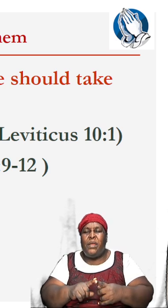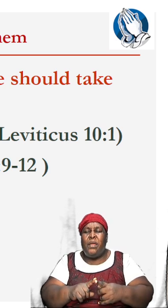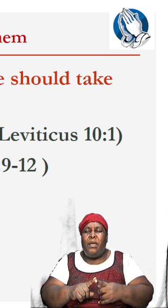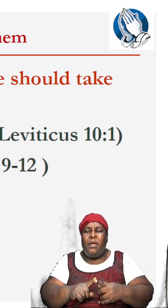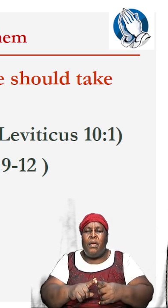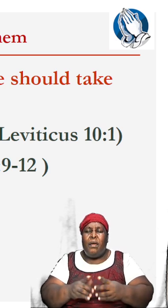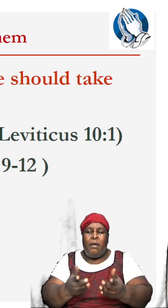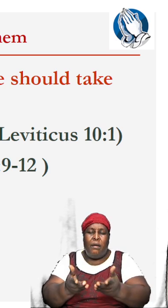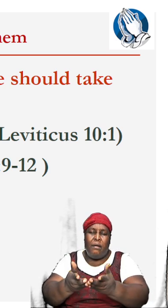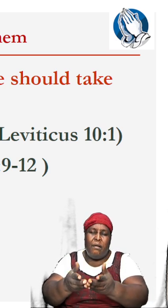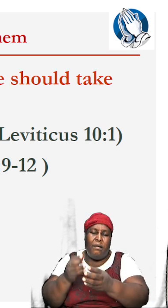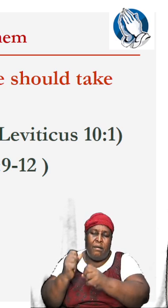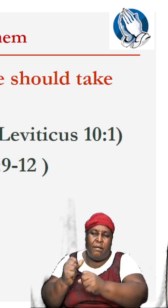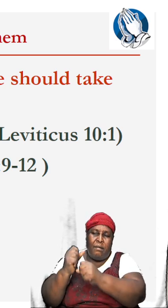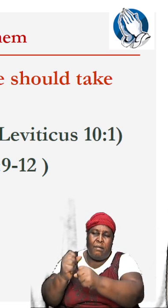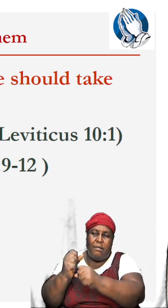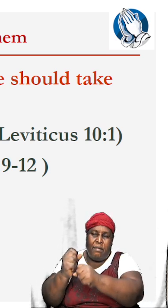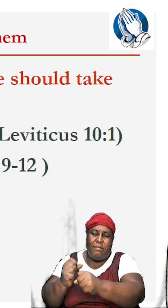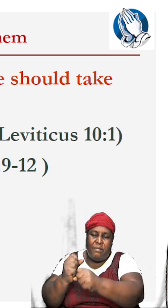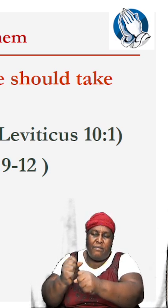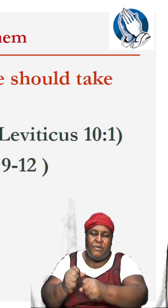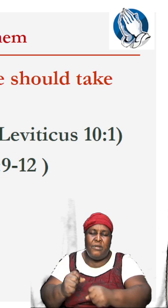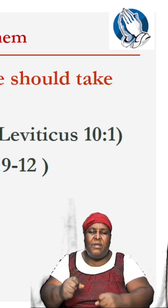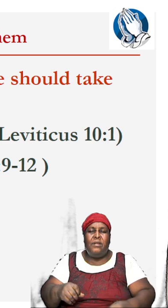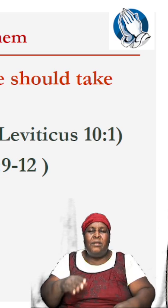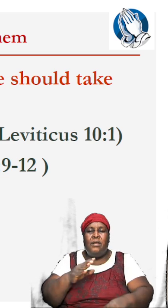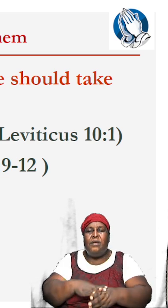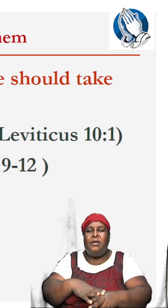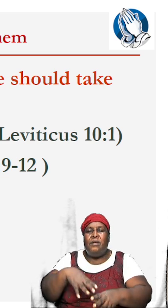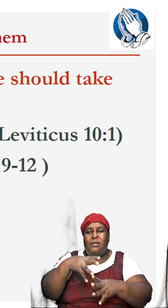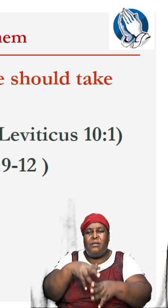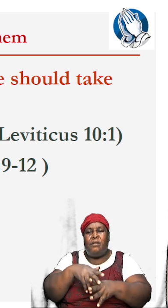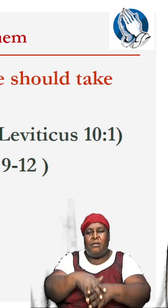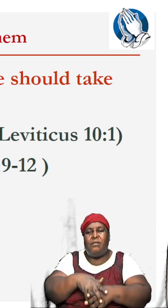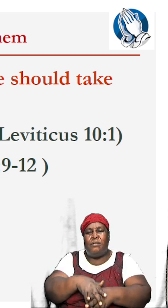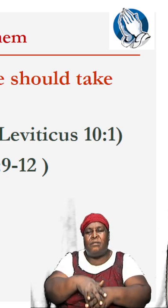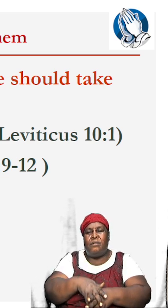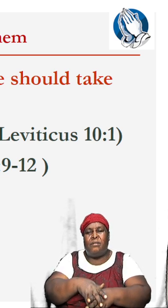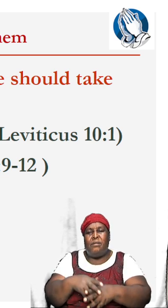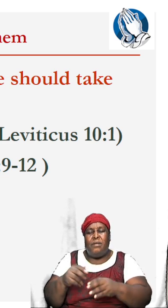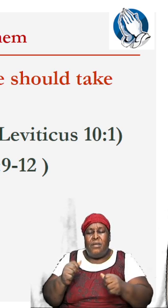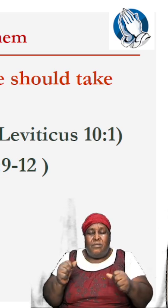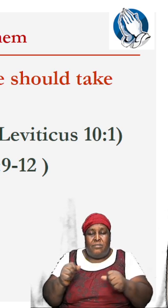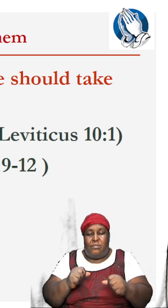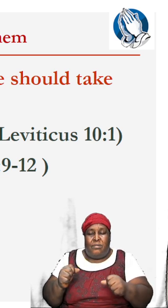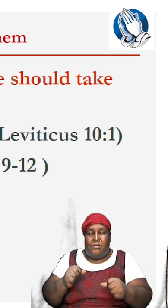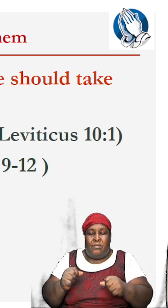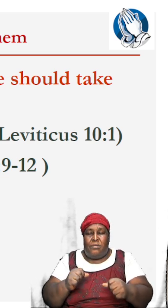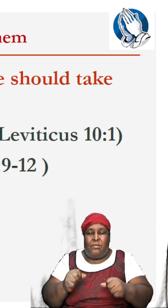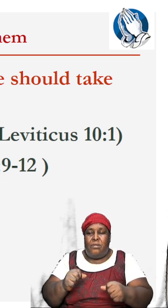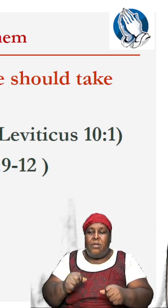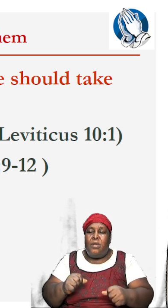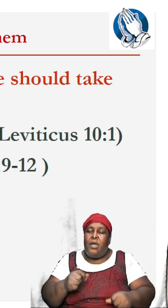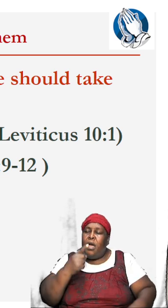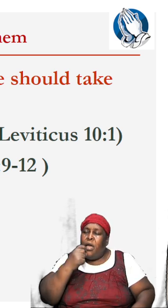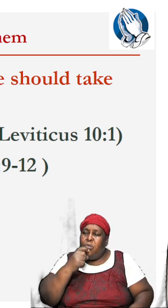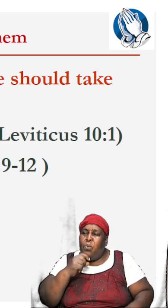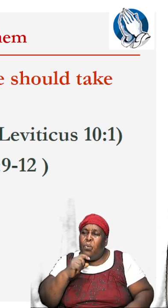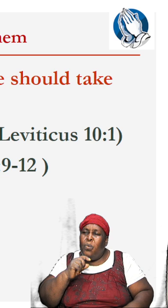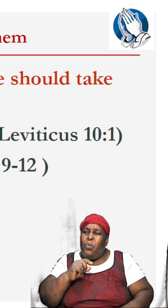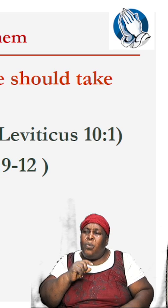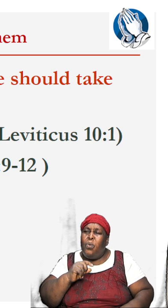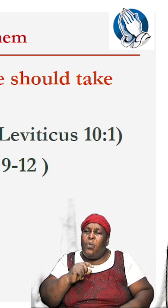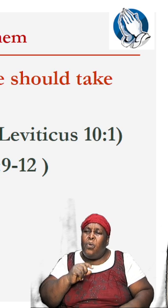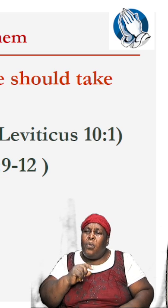Covenant was on its way up on a cart, and Uzzah, and the Bible said it practically caused a little shaking, and Uzzah pushed his hands to hold